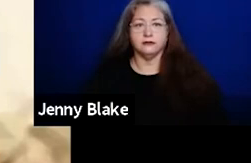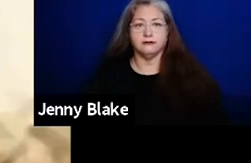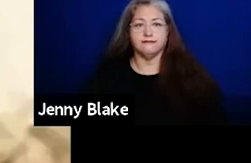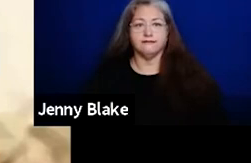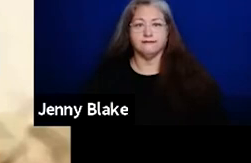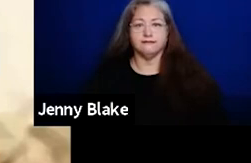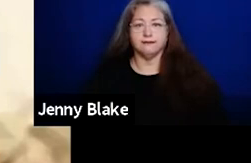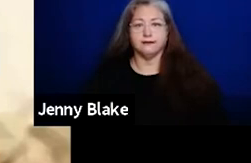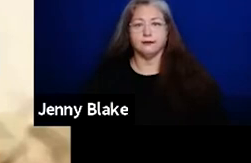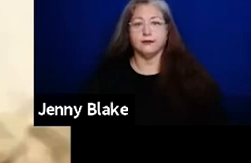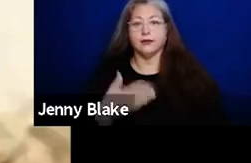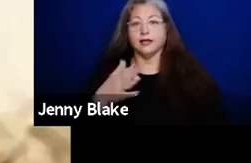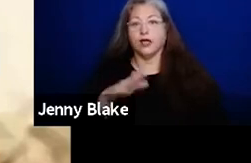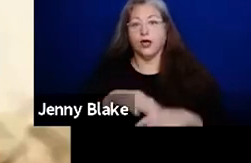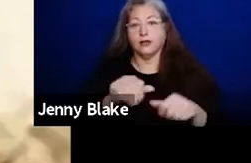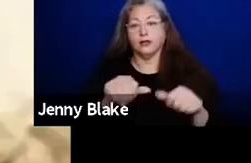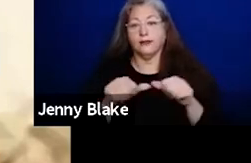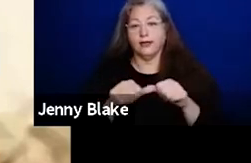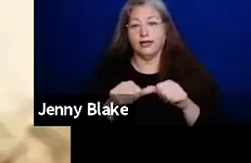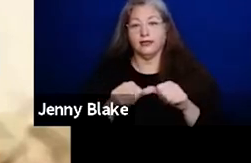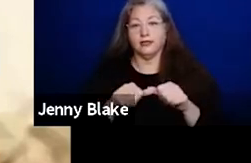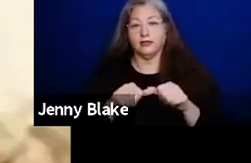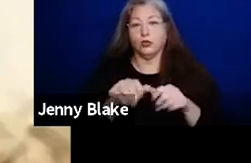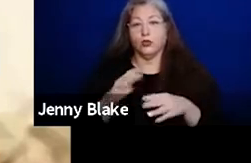Here on the space that is shared for her,